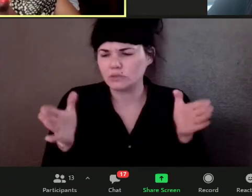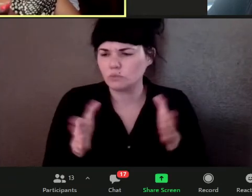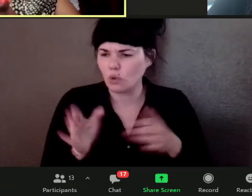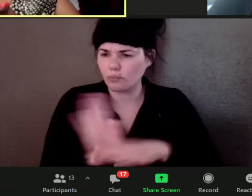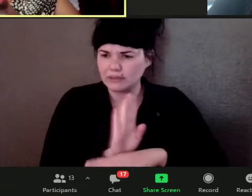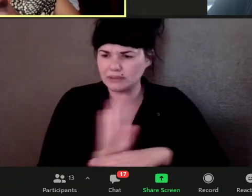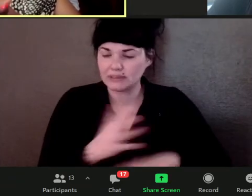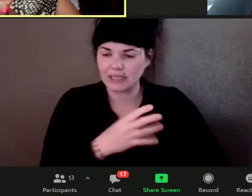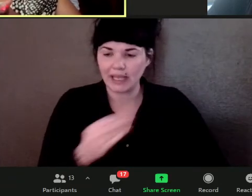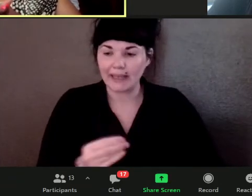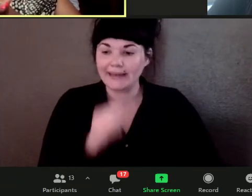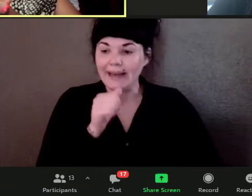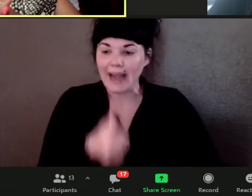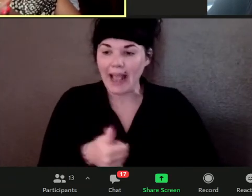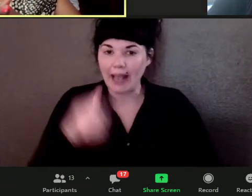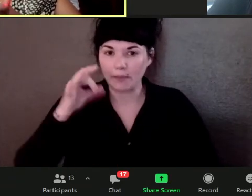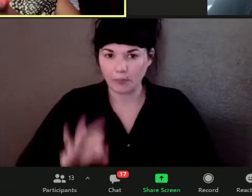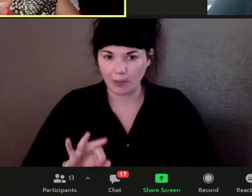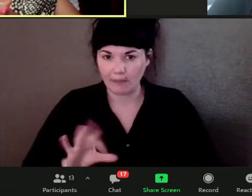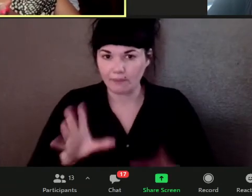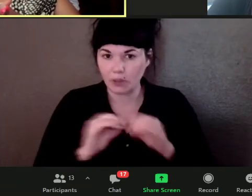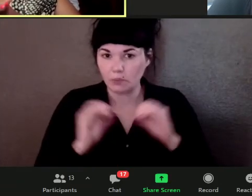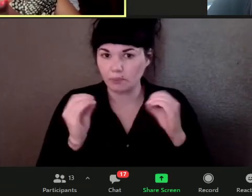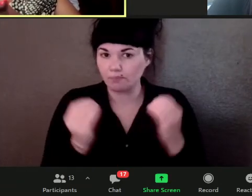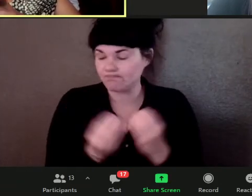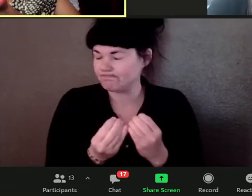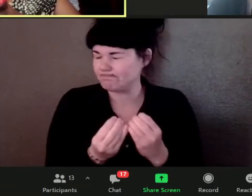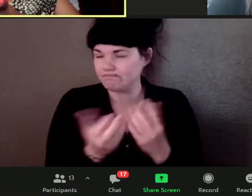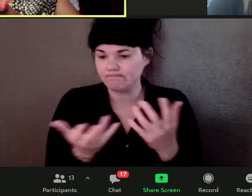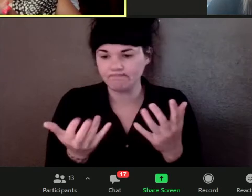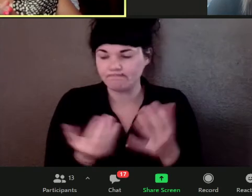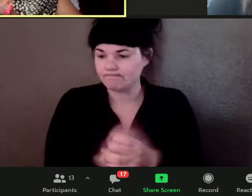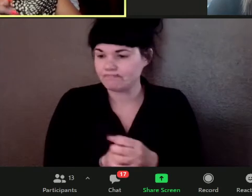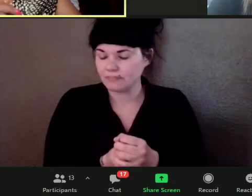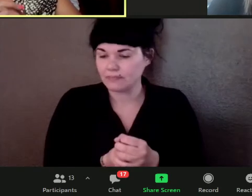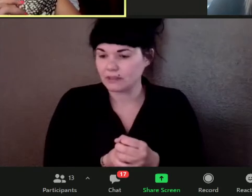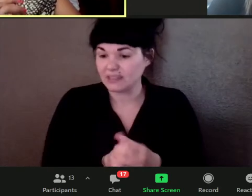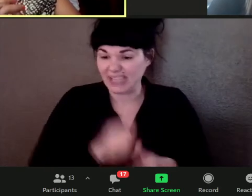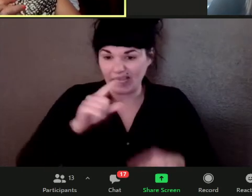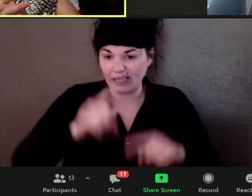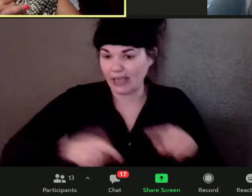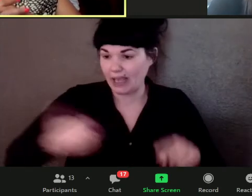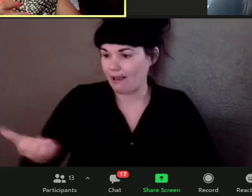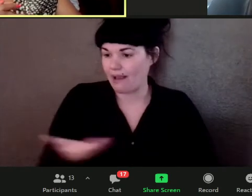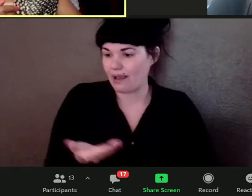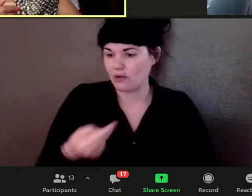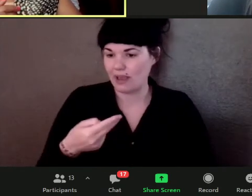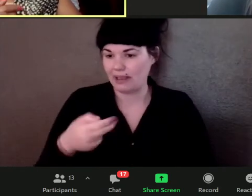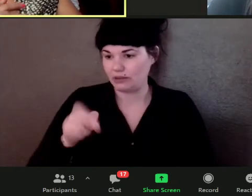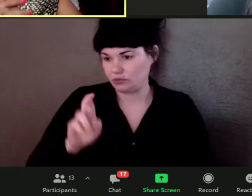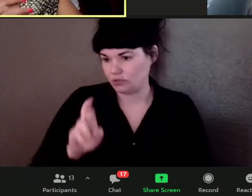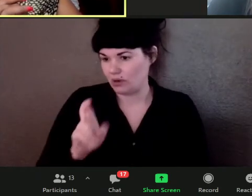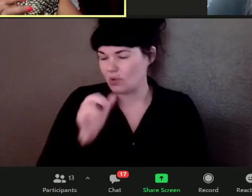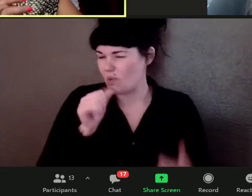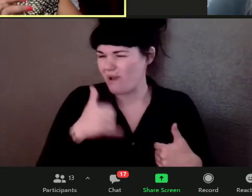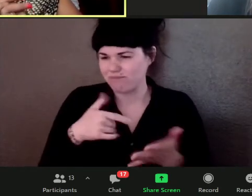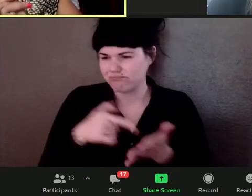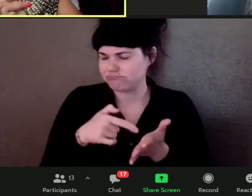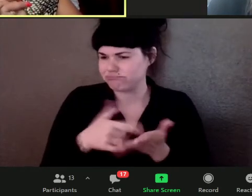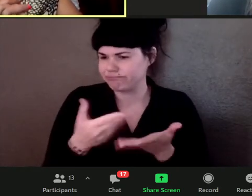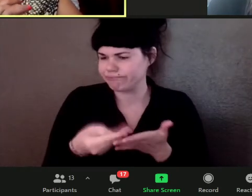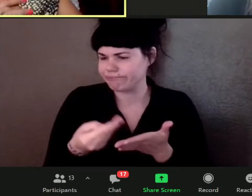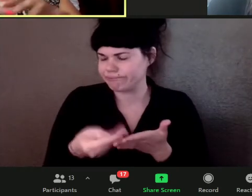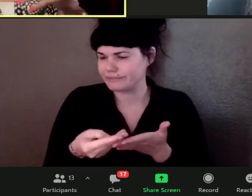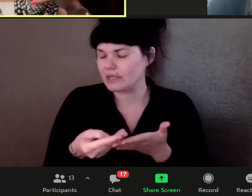nonprofits don't have the opportunity to be able to hire HR. So, you've got executive directors and